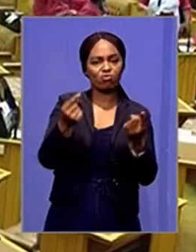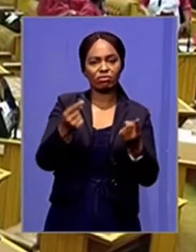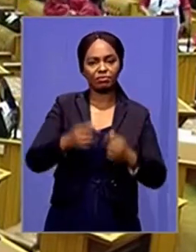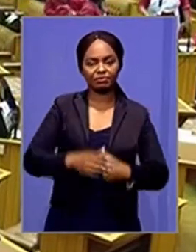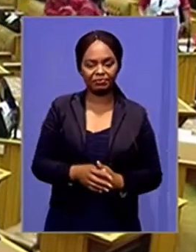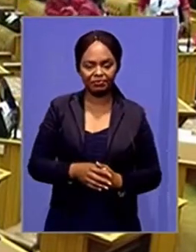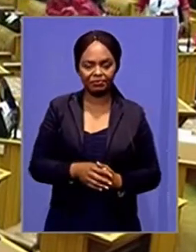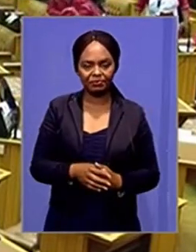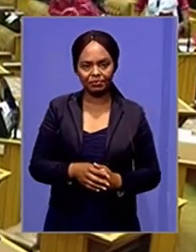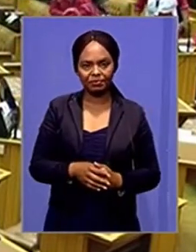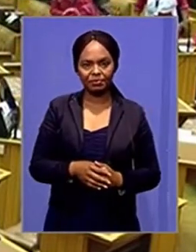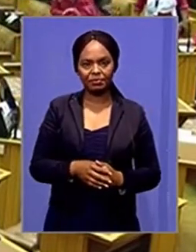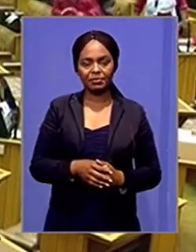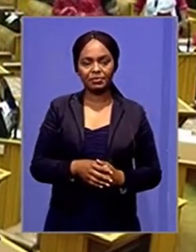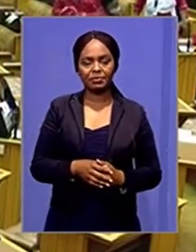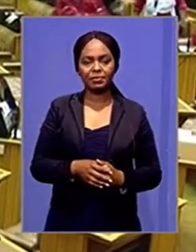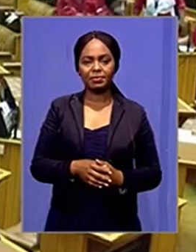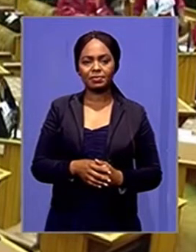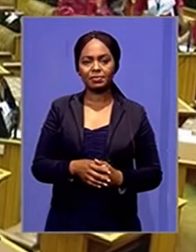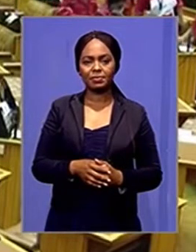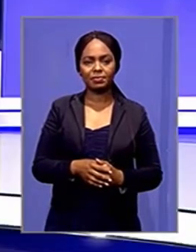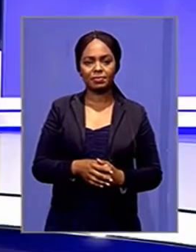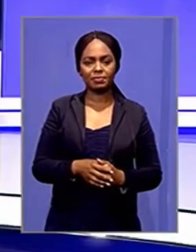Musi, SABC News, Parliament.